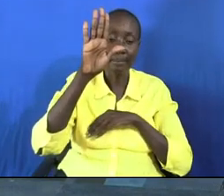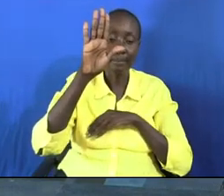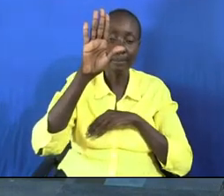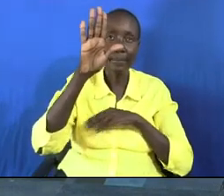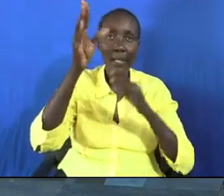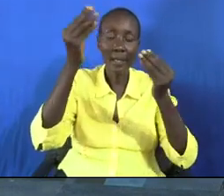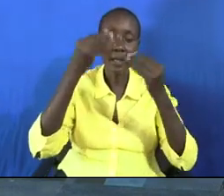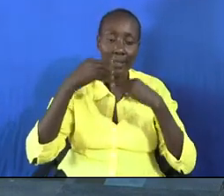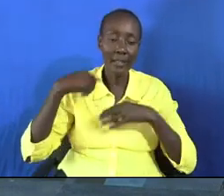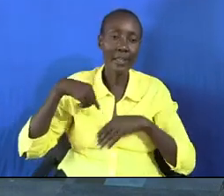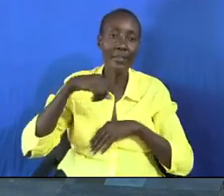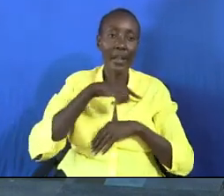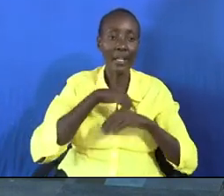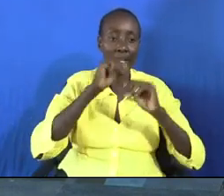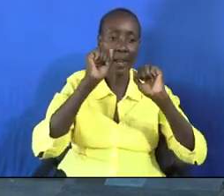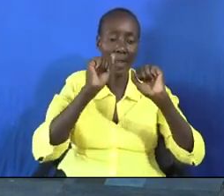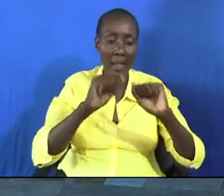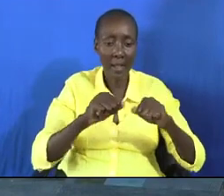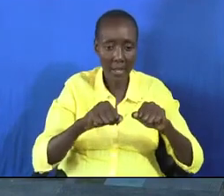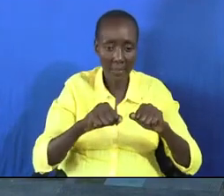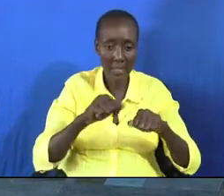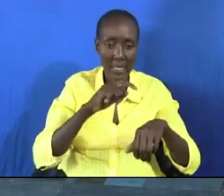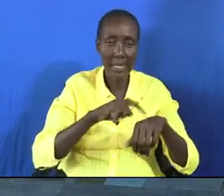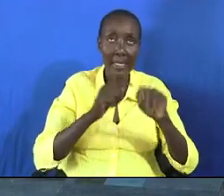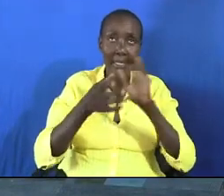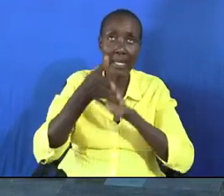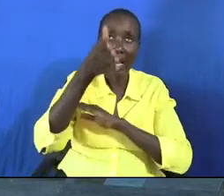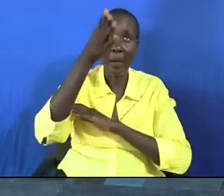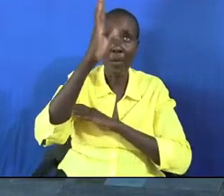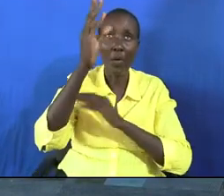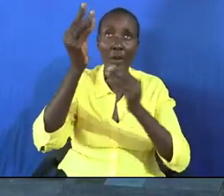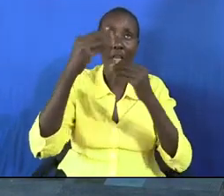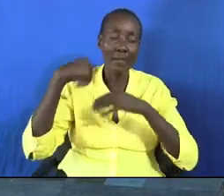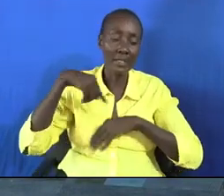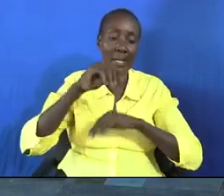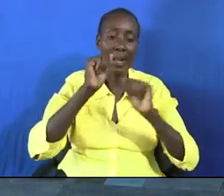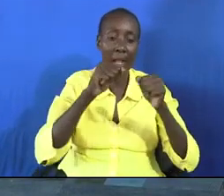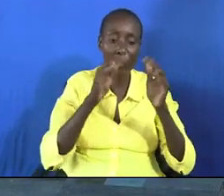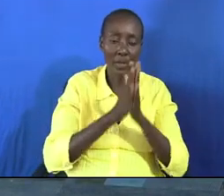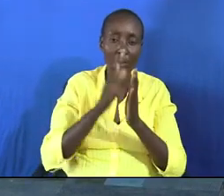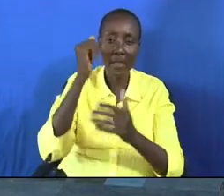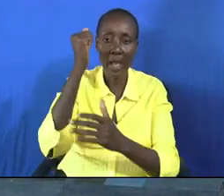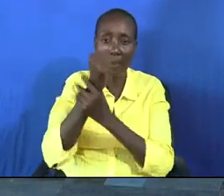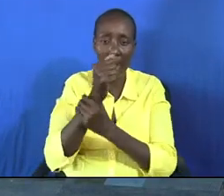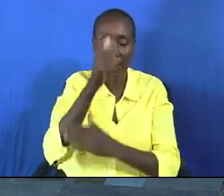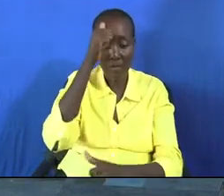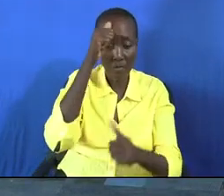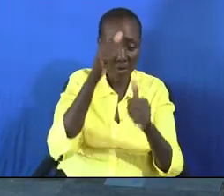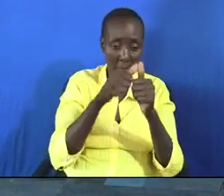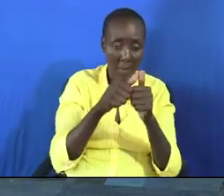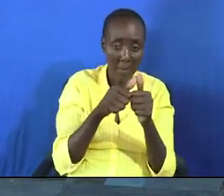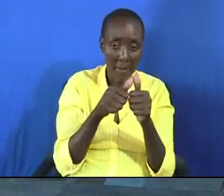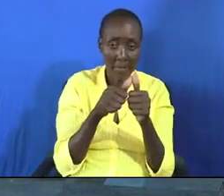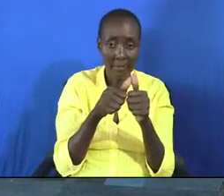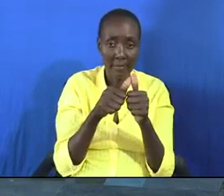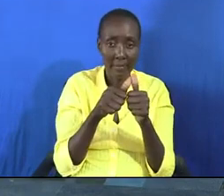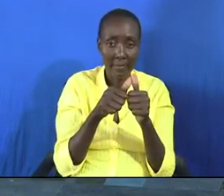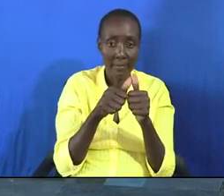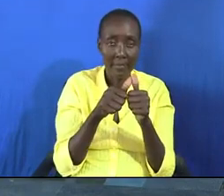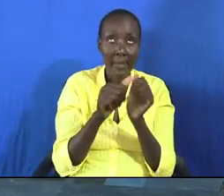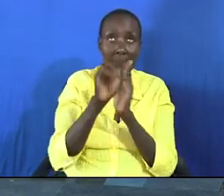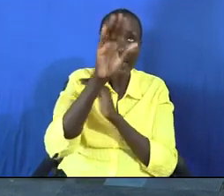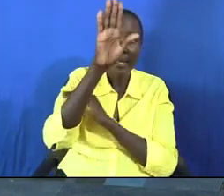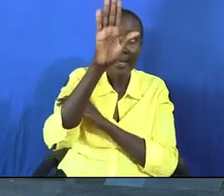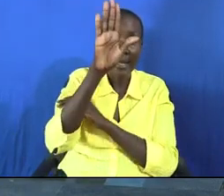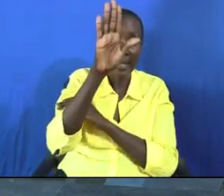he has given us a covenant. And when God made a covenant with Abraham, if you remember, he's the one